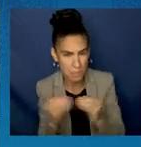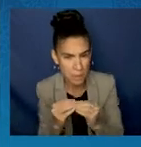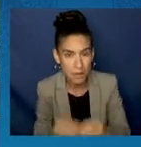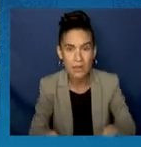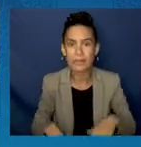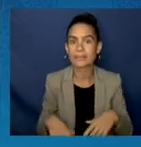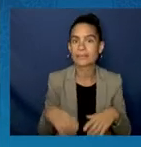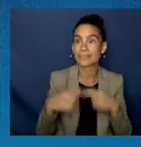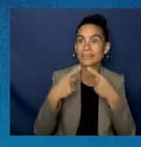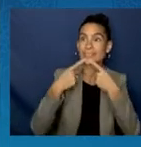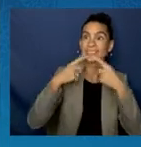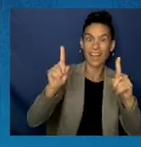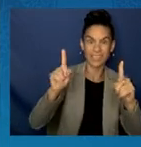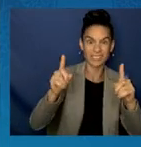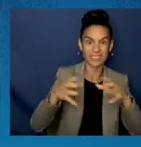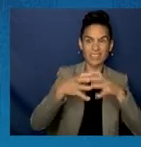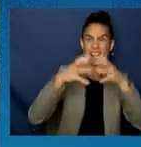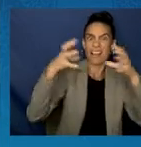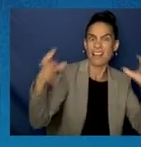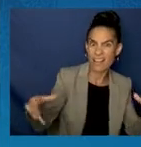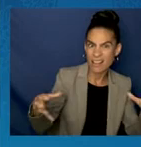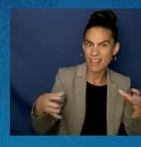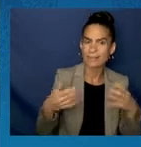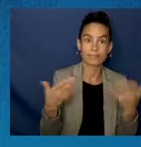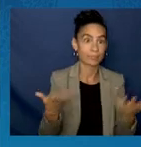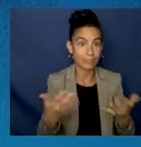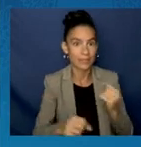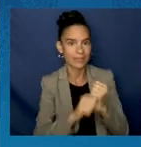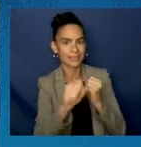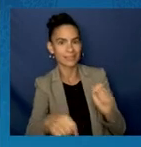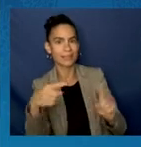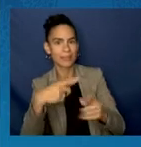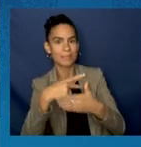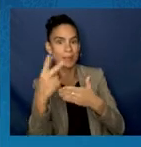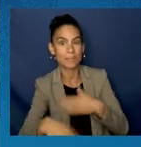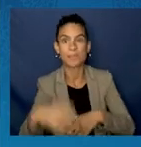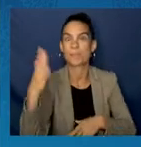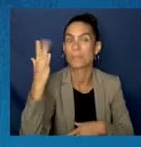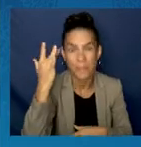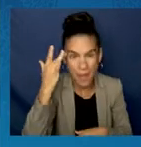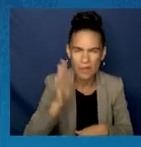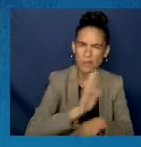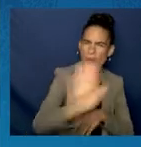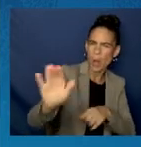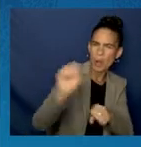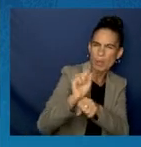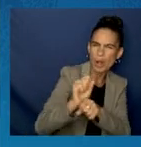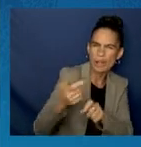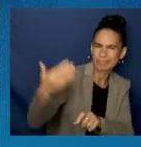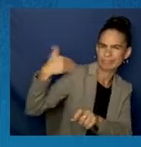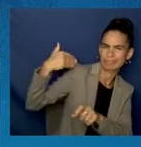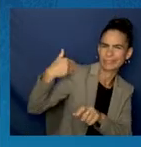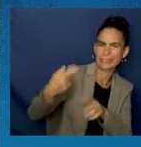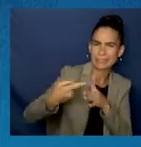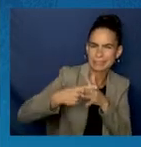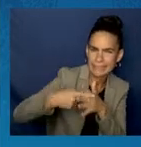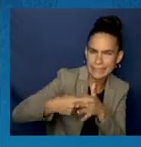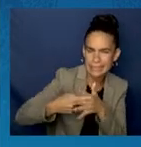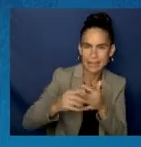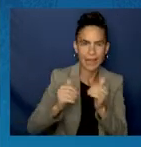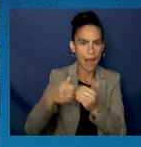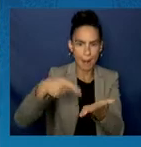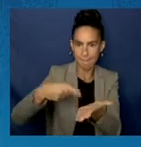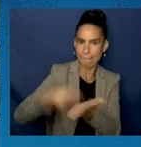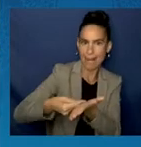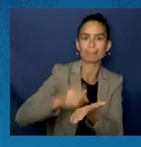that you did initially to show how it would uplift and help our families. So that is the work you've been doing every day,